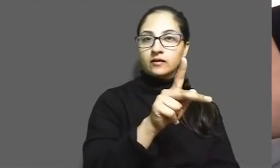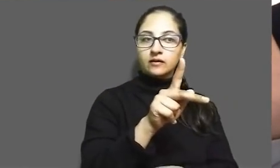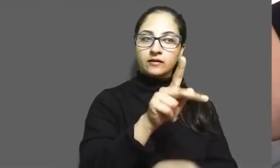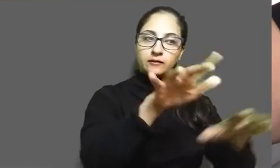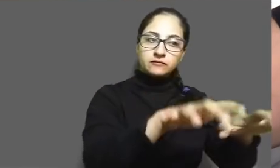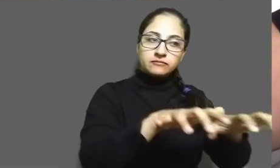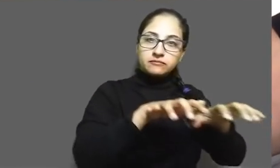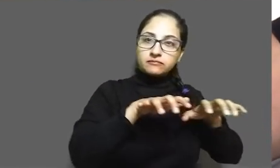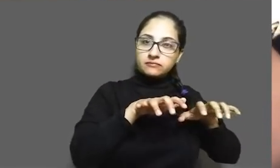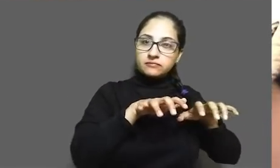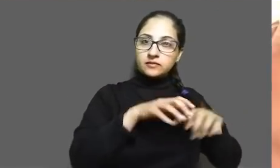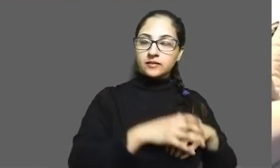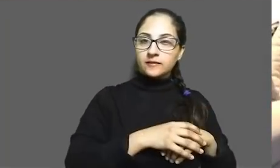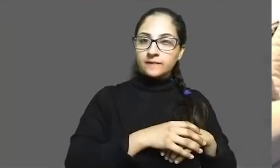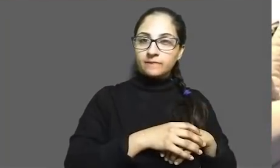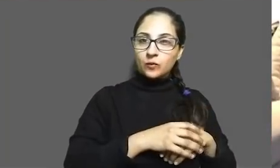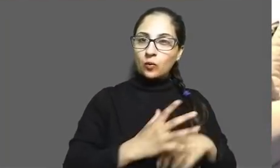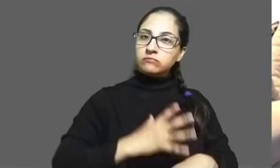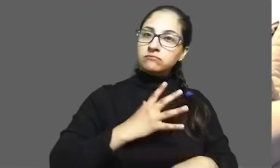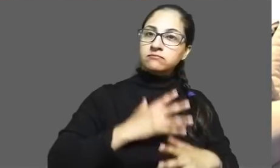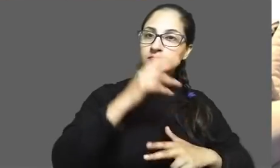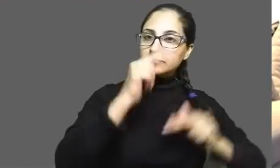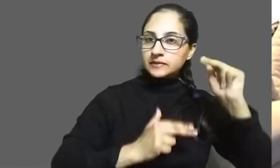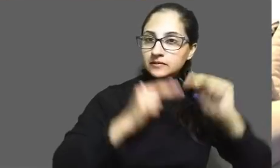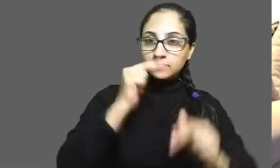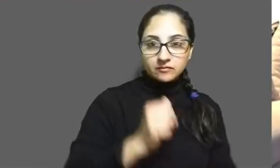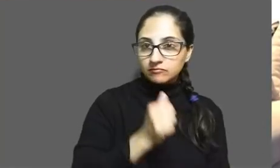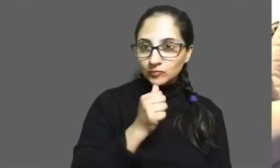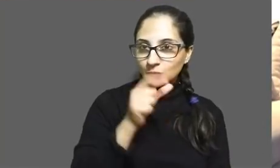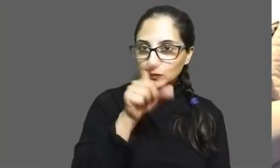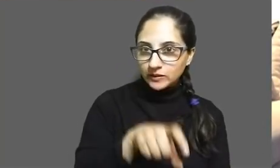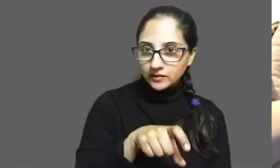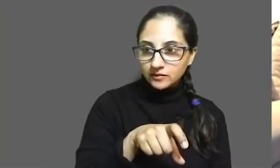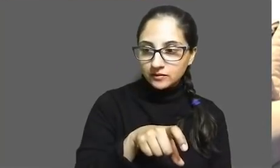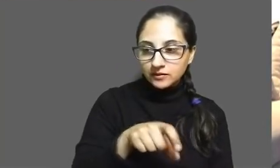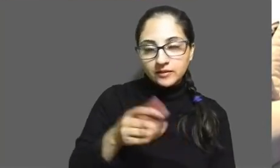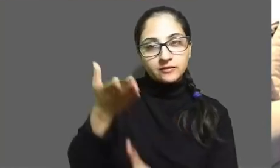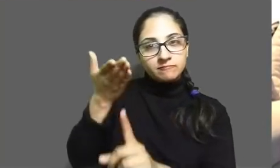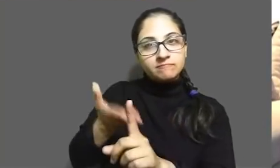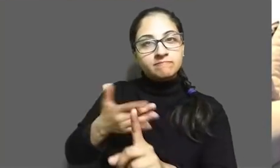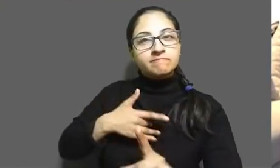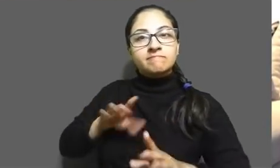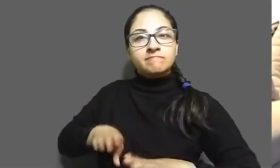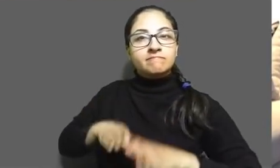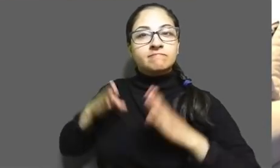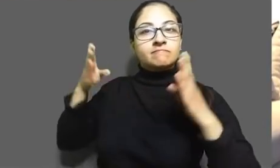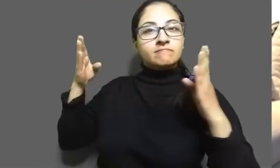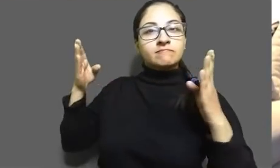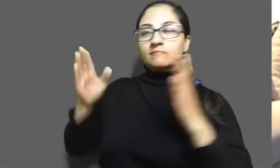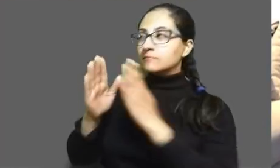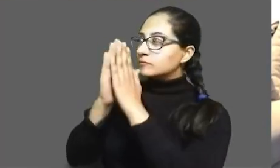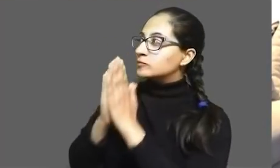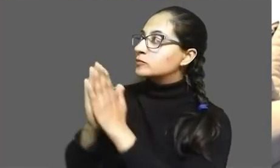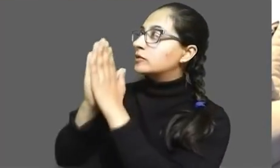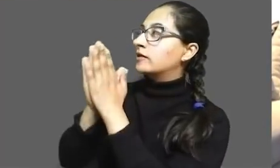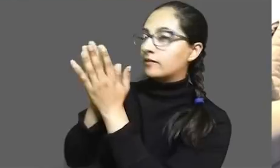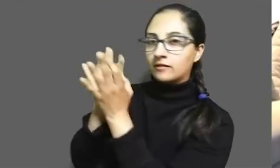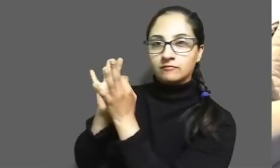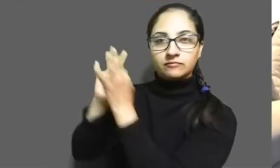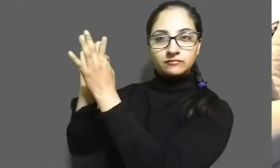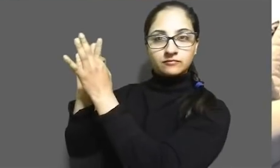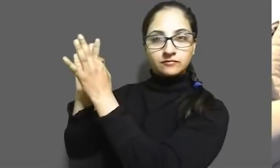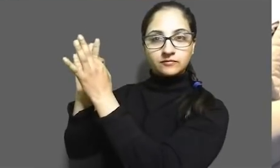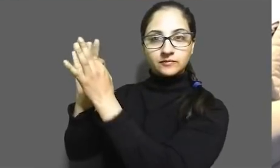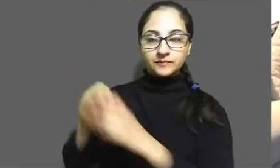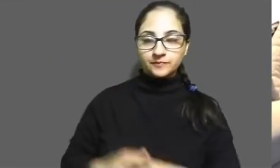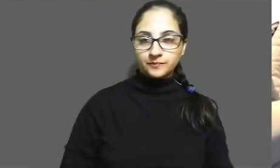by his flock. He wasn't praying in a formalized way or in a traditional space of